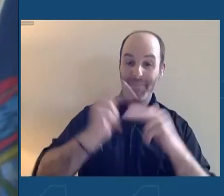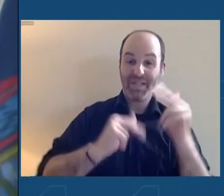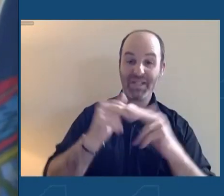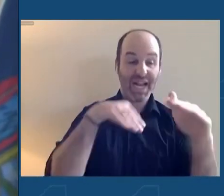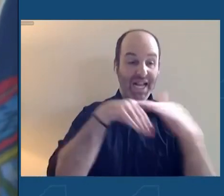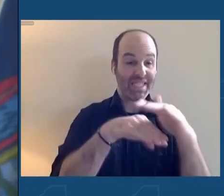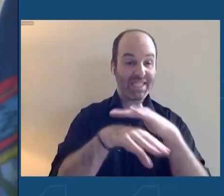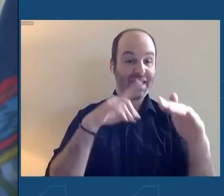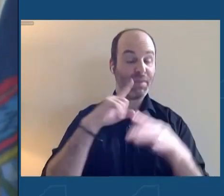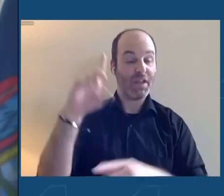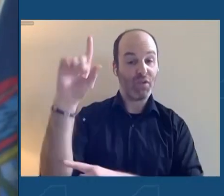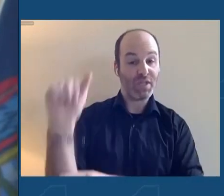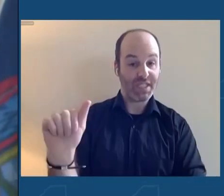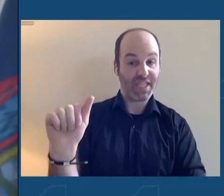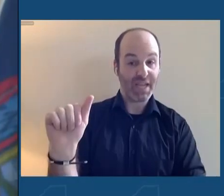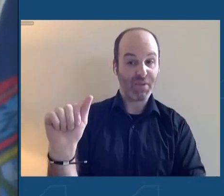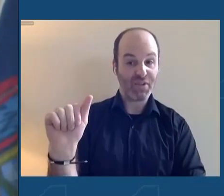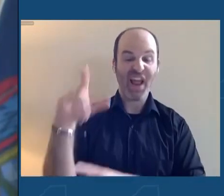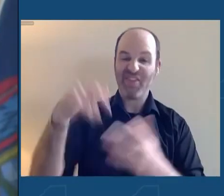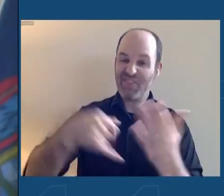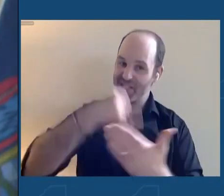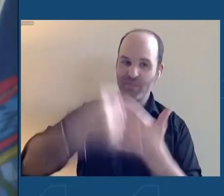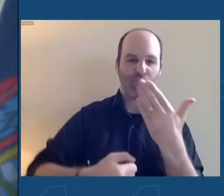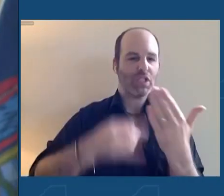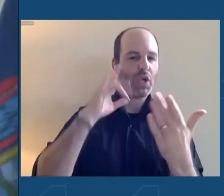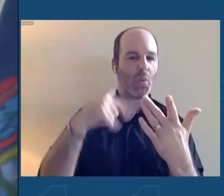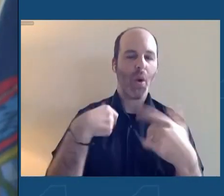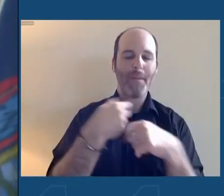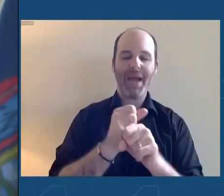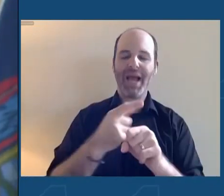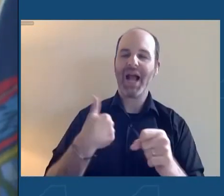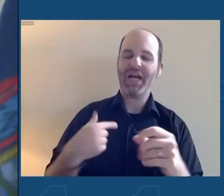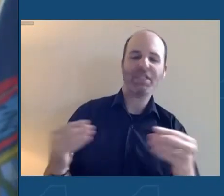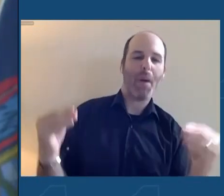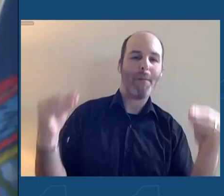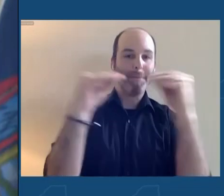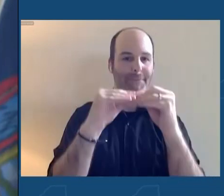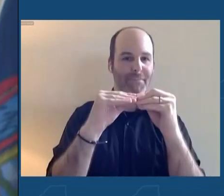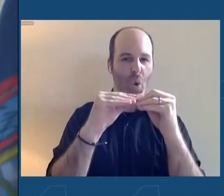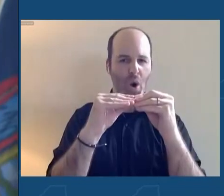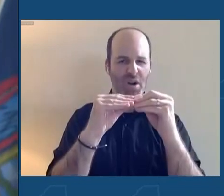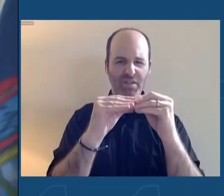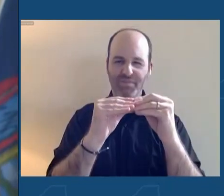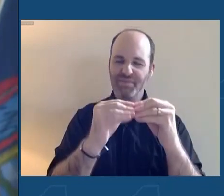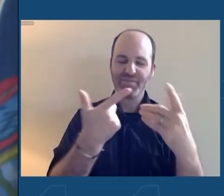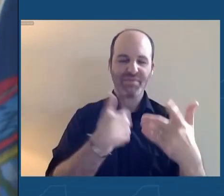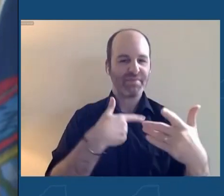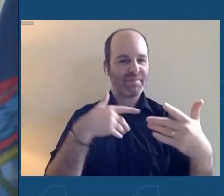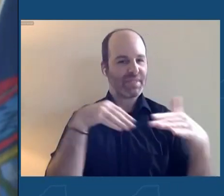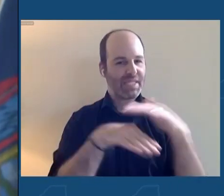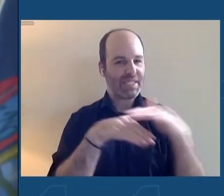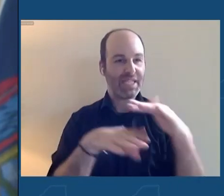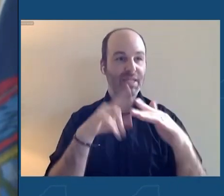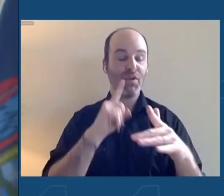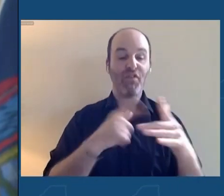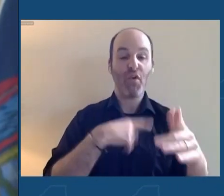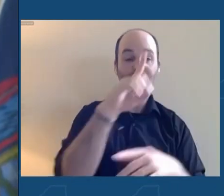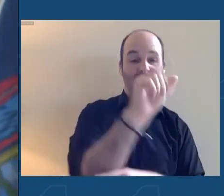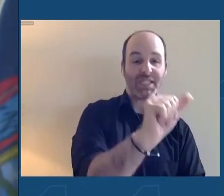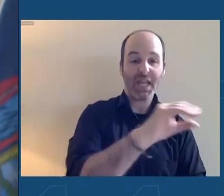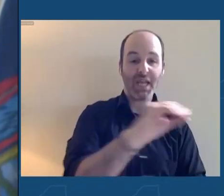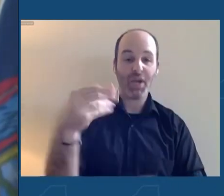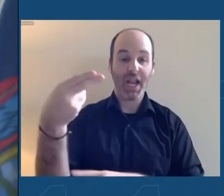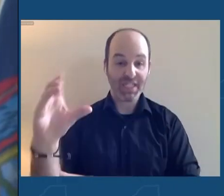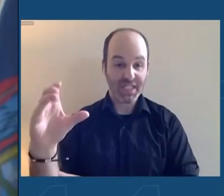make us even more friendly towards accessibility for the disabled and the handicapped. Being the